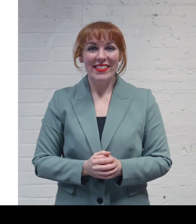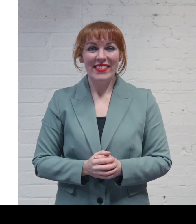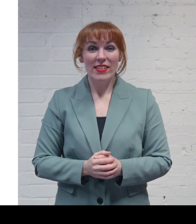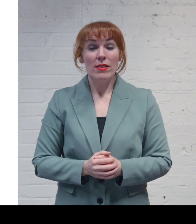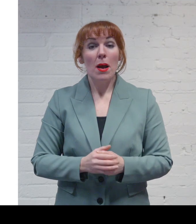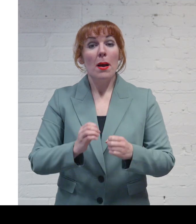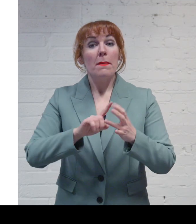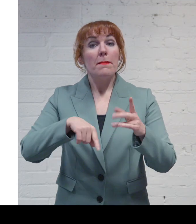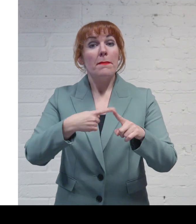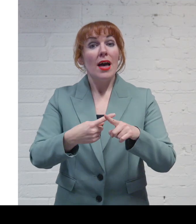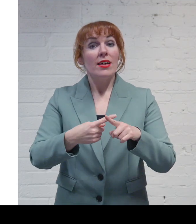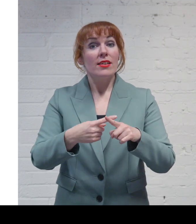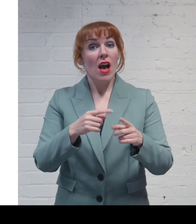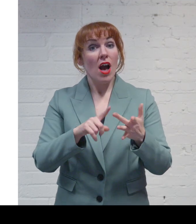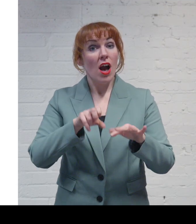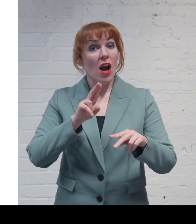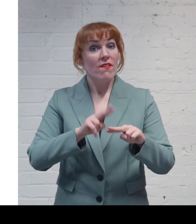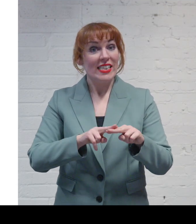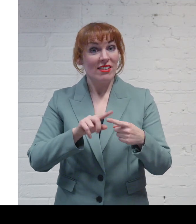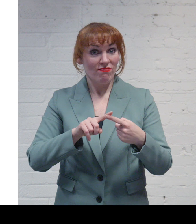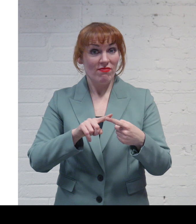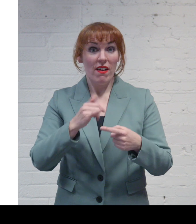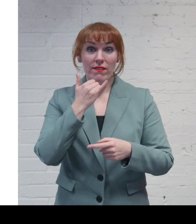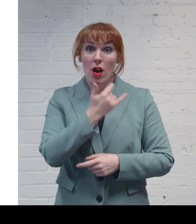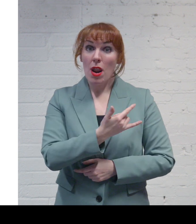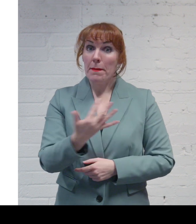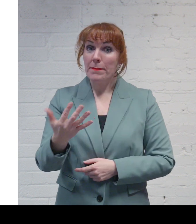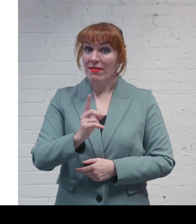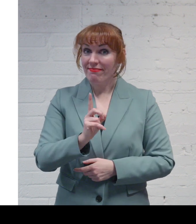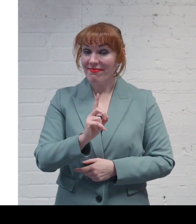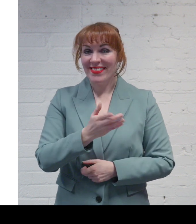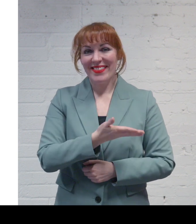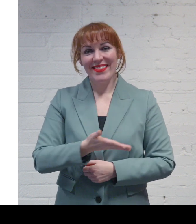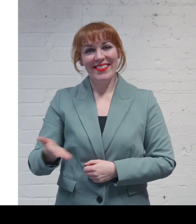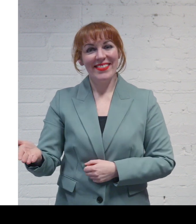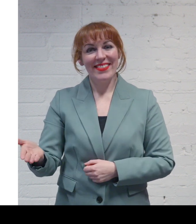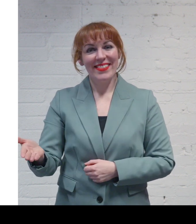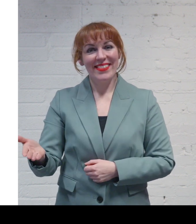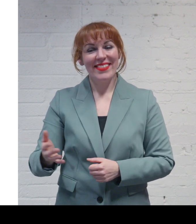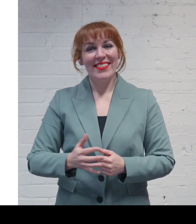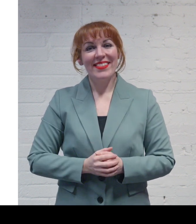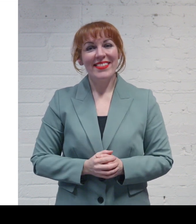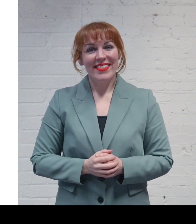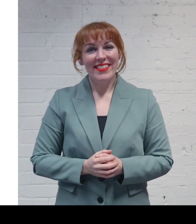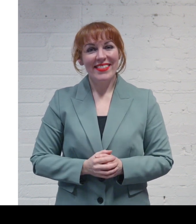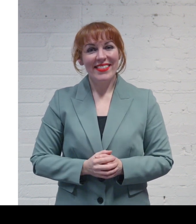Our box office telephone number is 028 9038